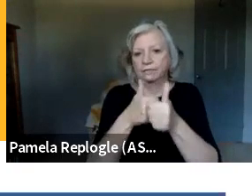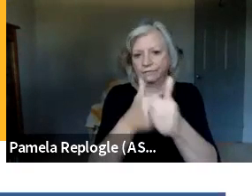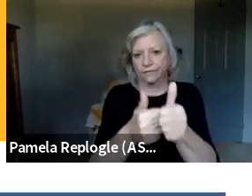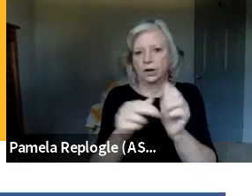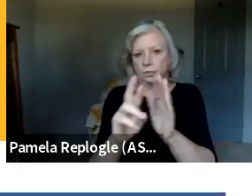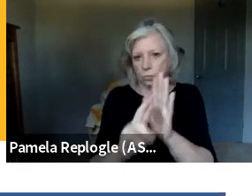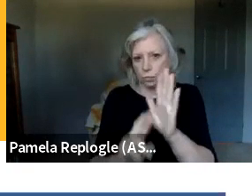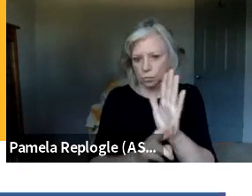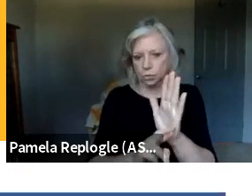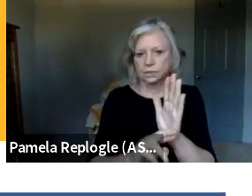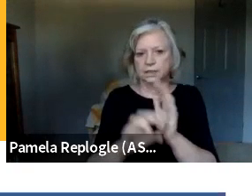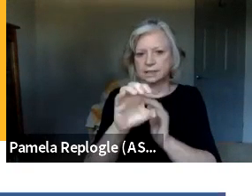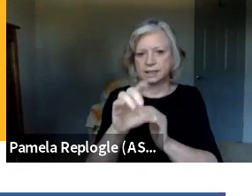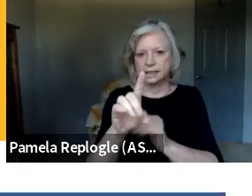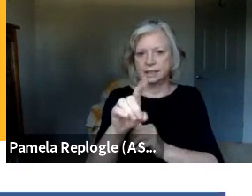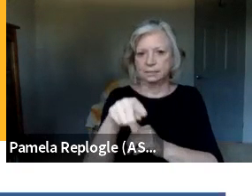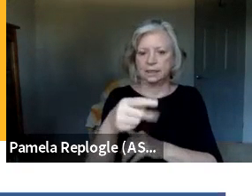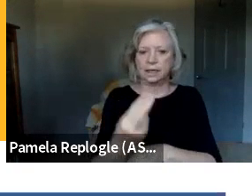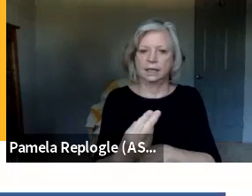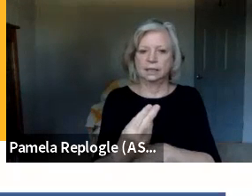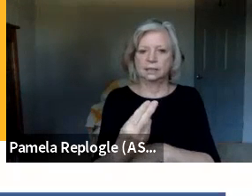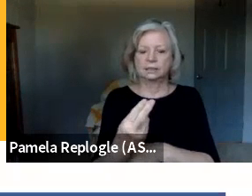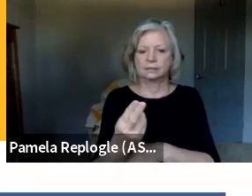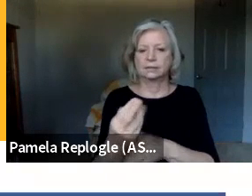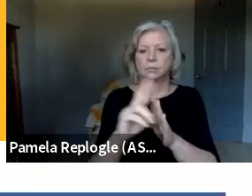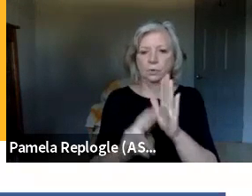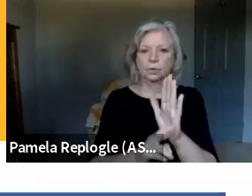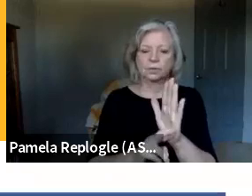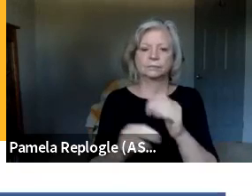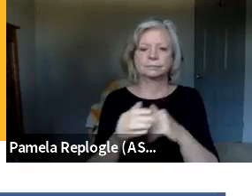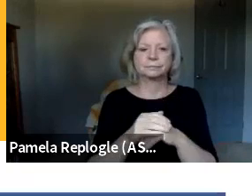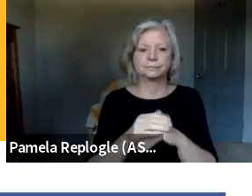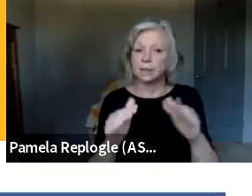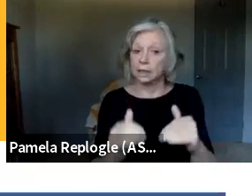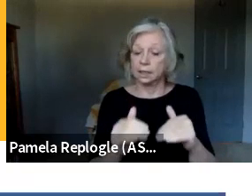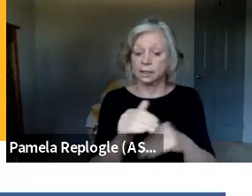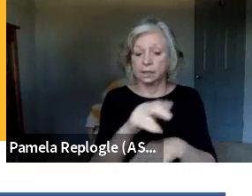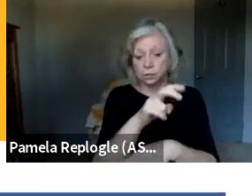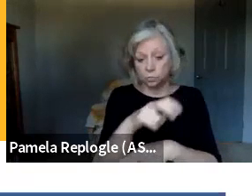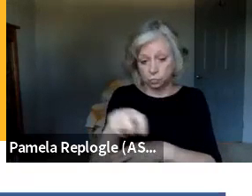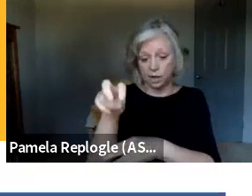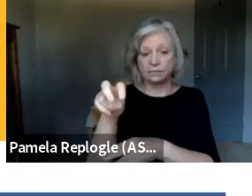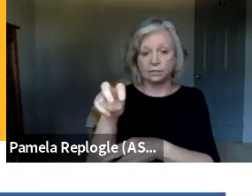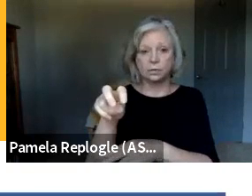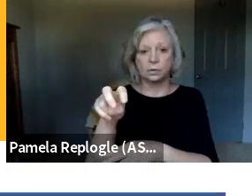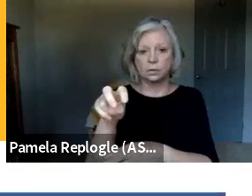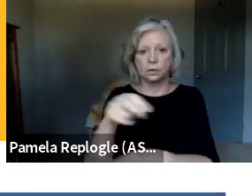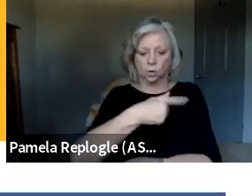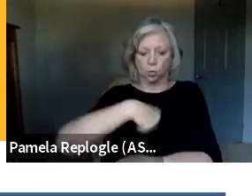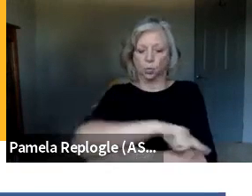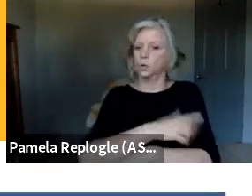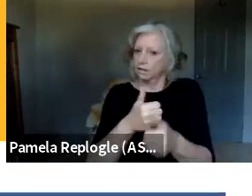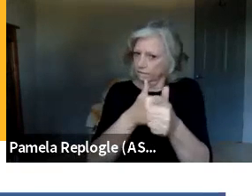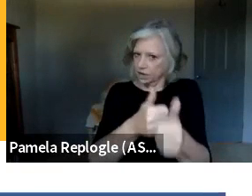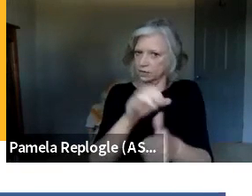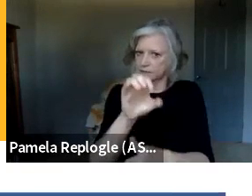Health Department's guidance for face coverings. And for travel, we follow the CDC